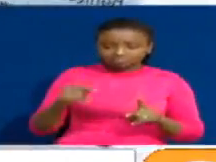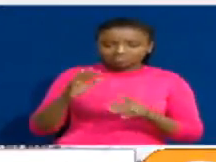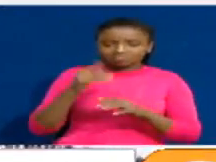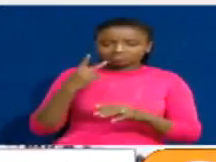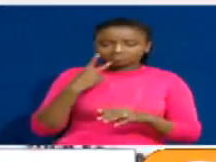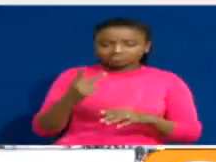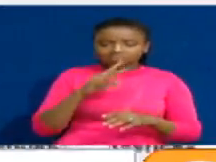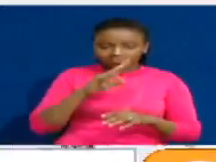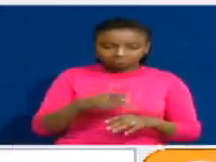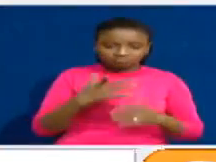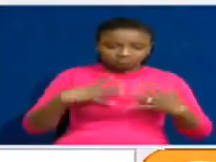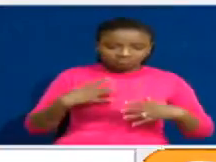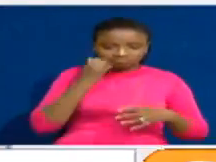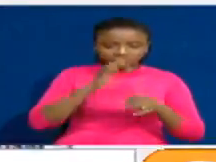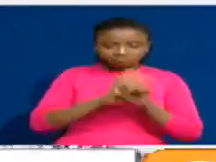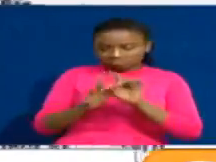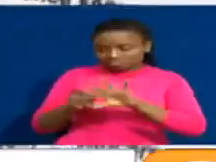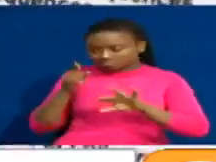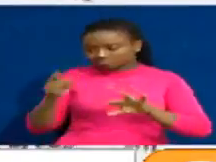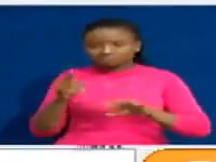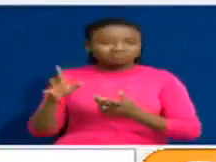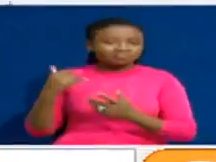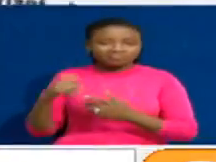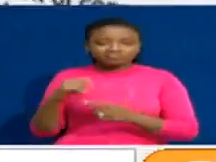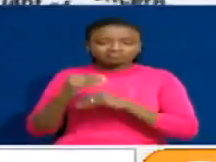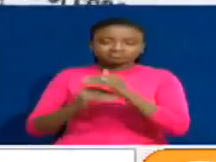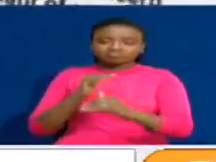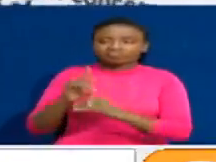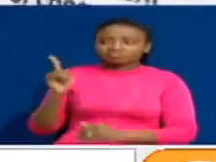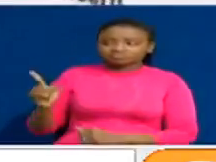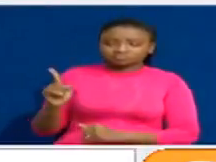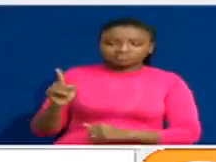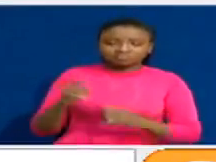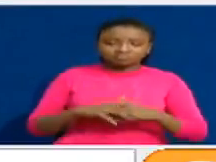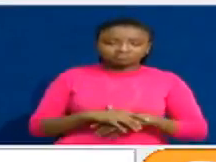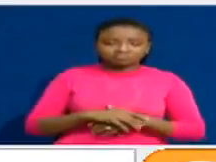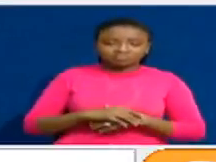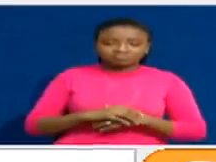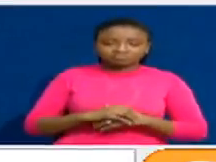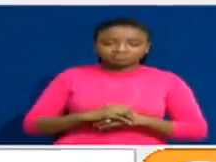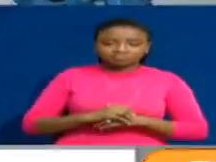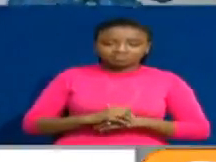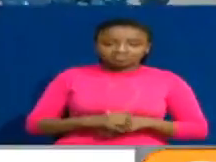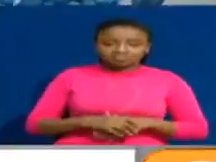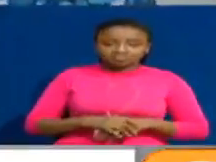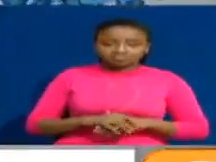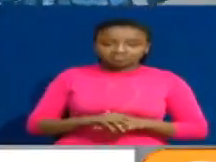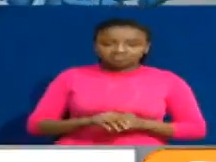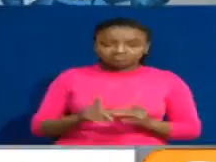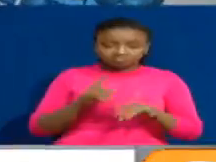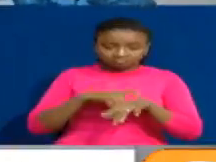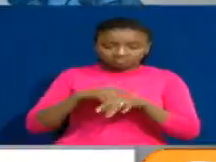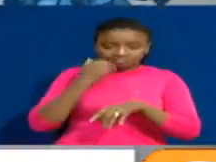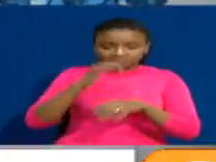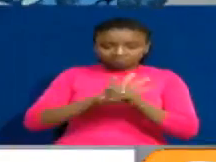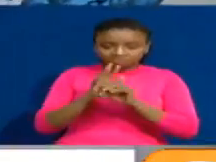200,000 positive cases have been sequenced, showing just how genomic data is not easy to generate. The more the virus